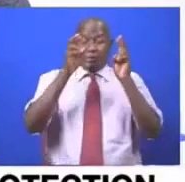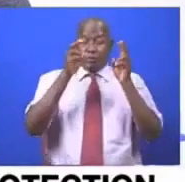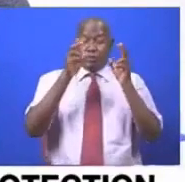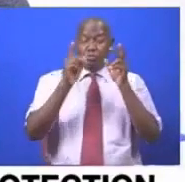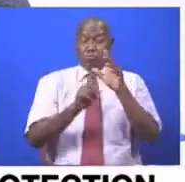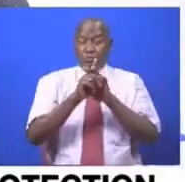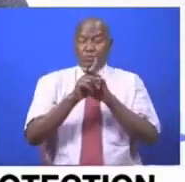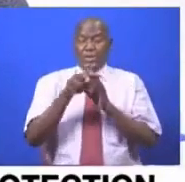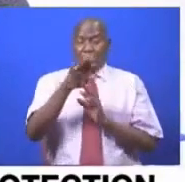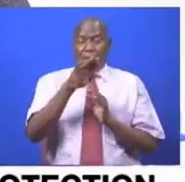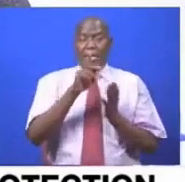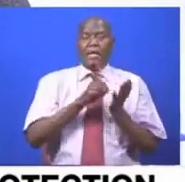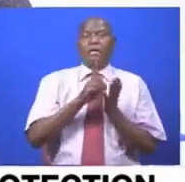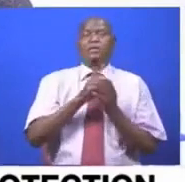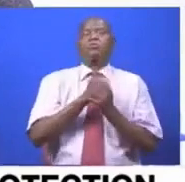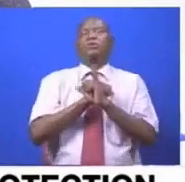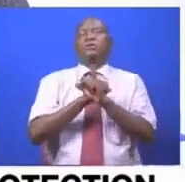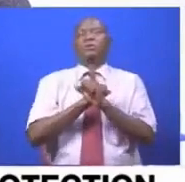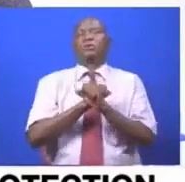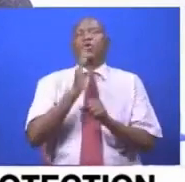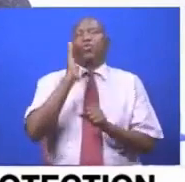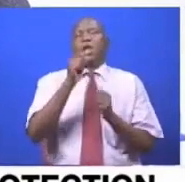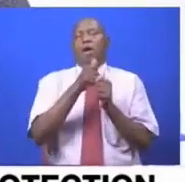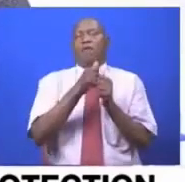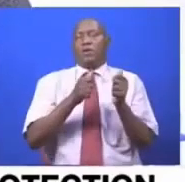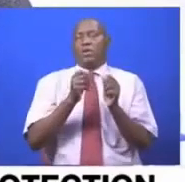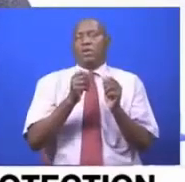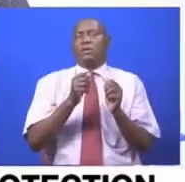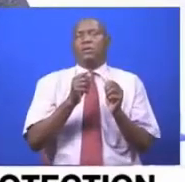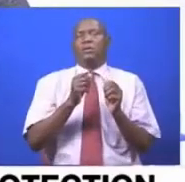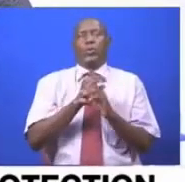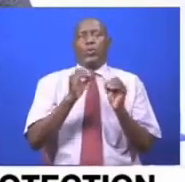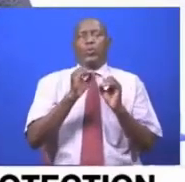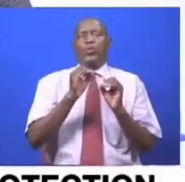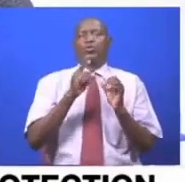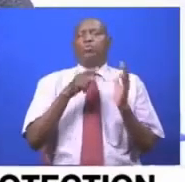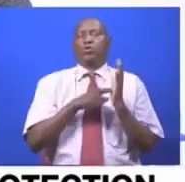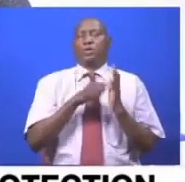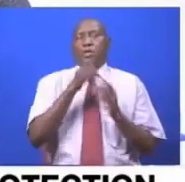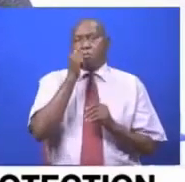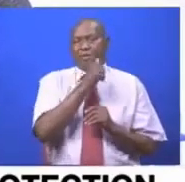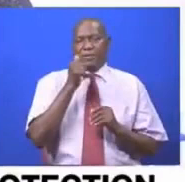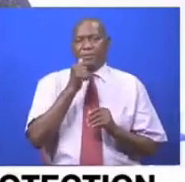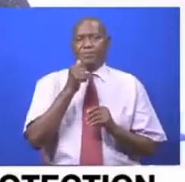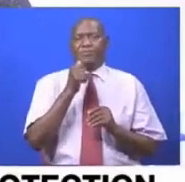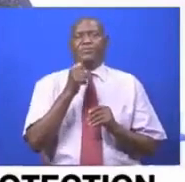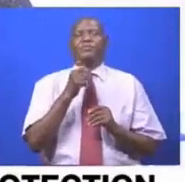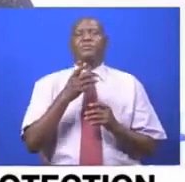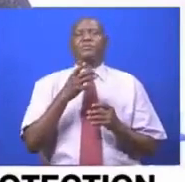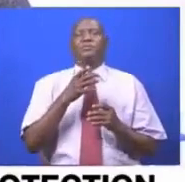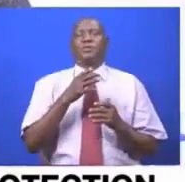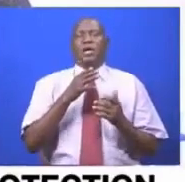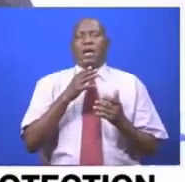around data protection, you will not avoid to mention privacy. This right called right